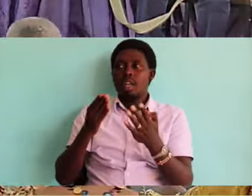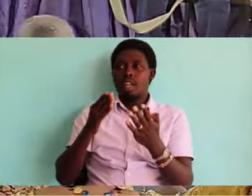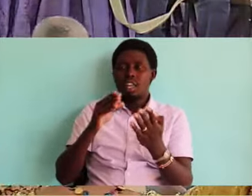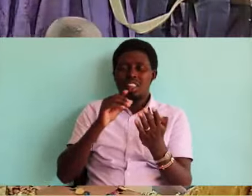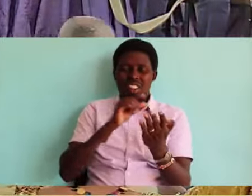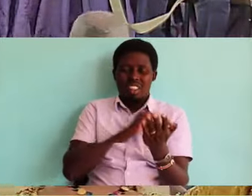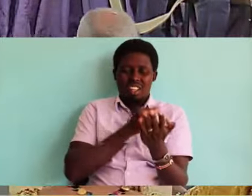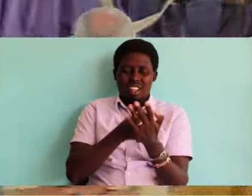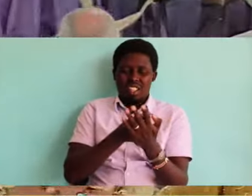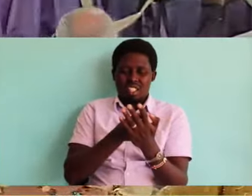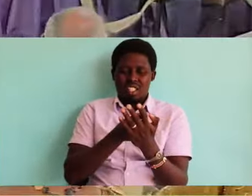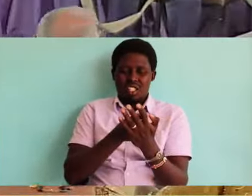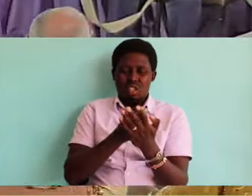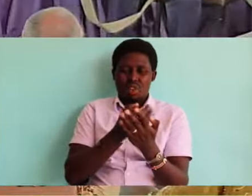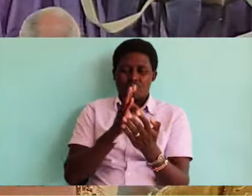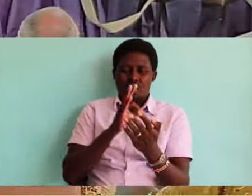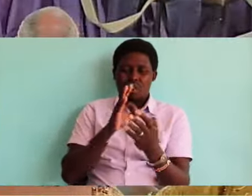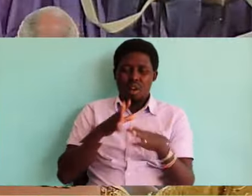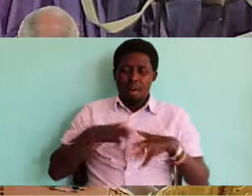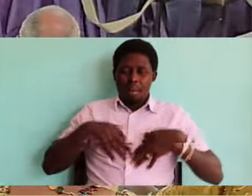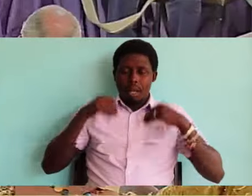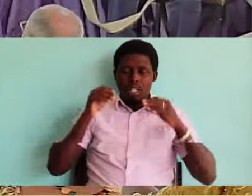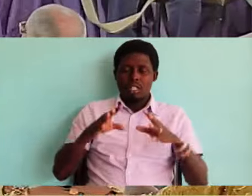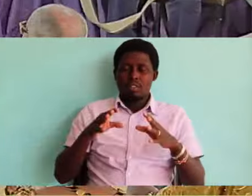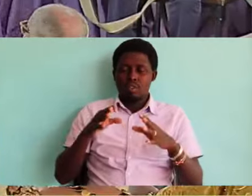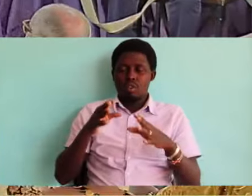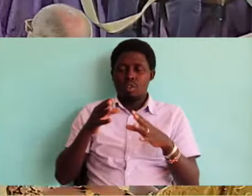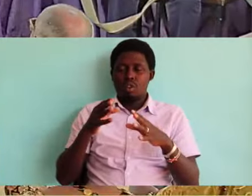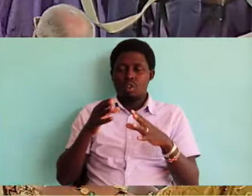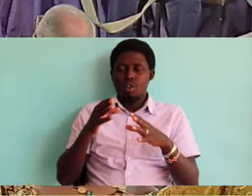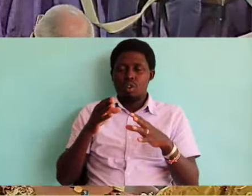merciful God, who blessed the work of Abel's hands,